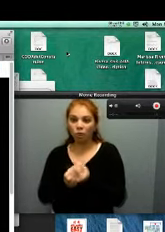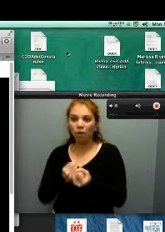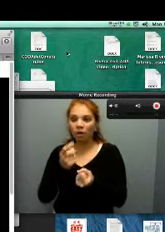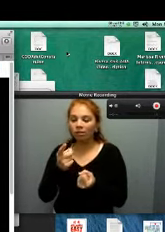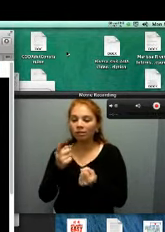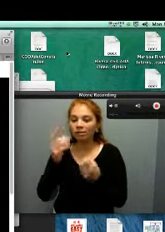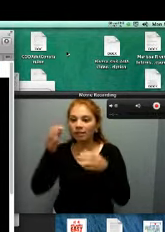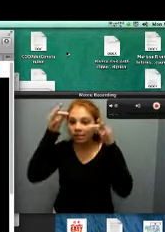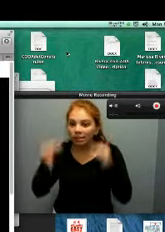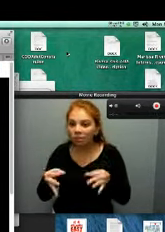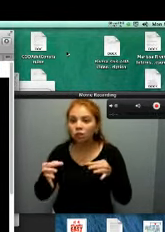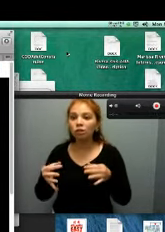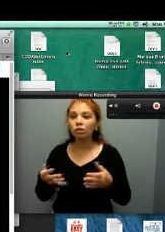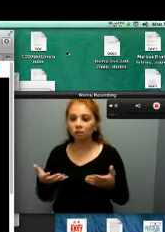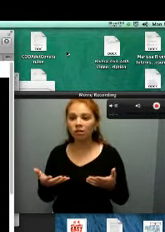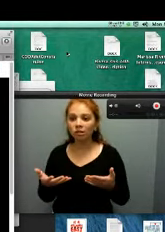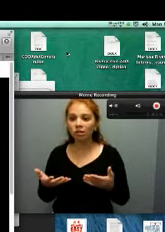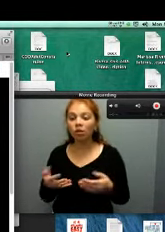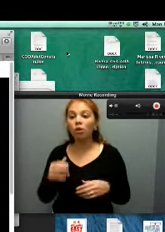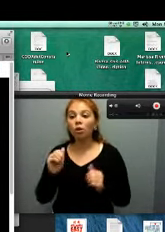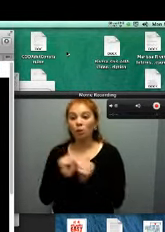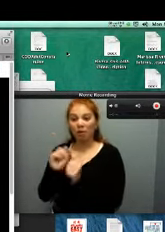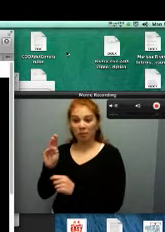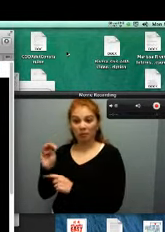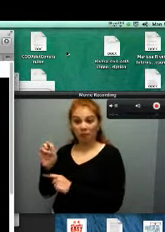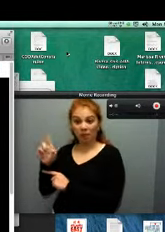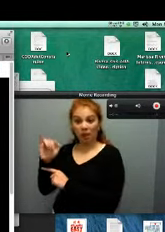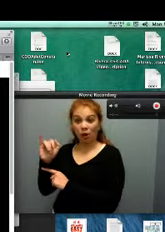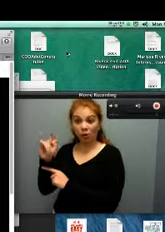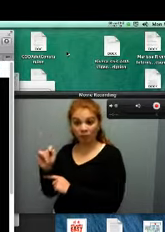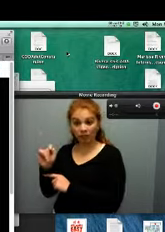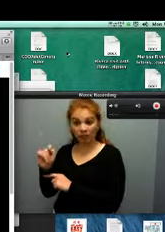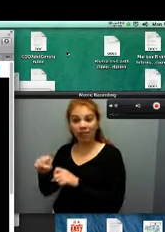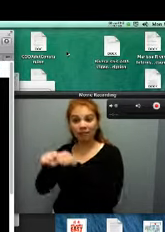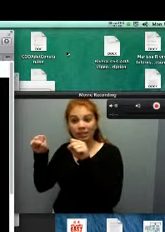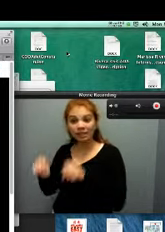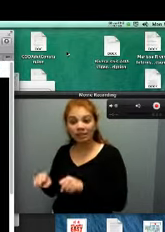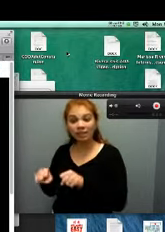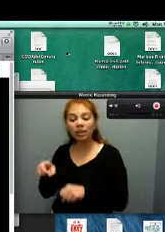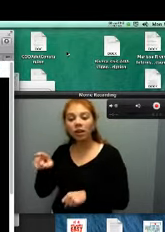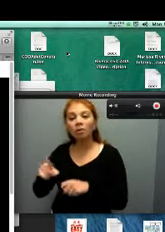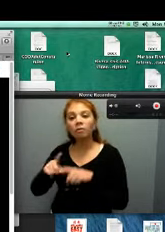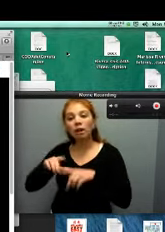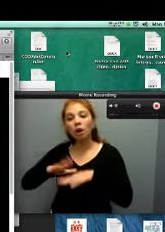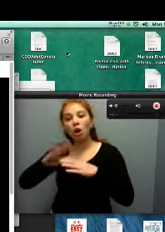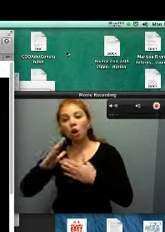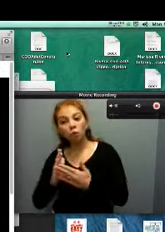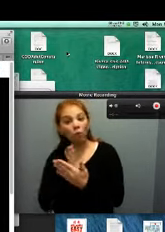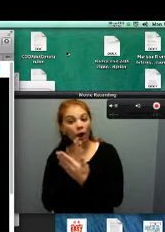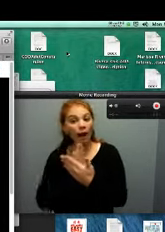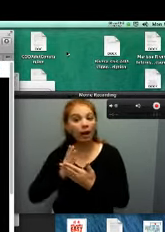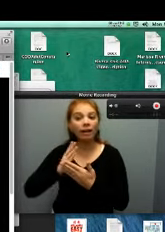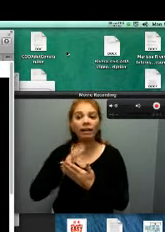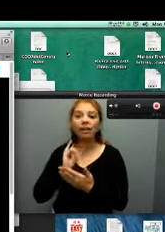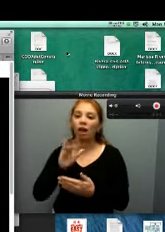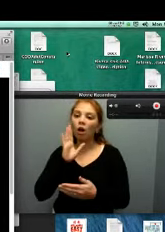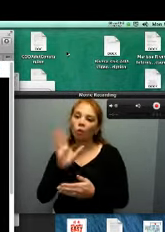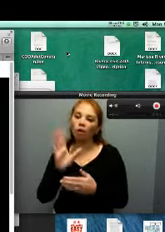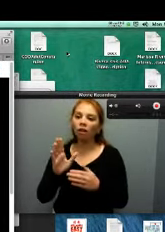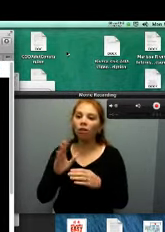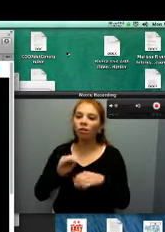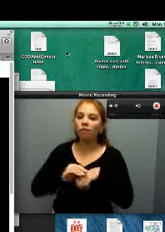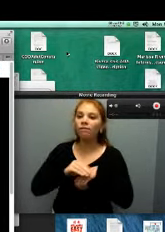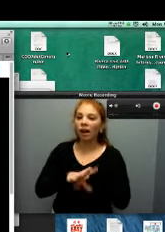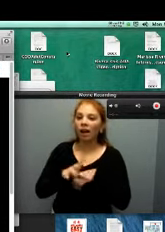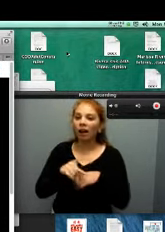decisions. With a merit system, depending on the rating, that will affect the amount of a merit